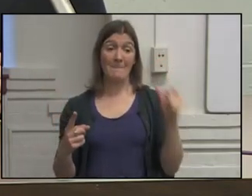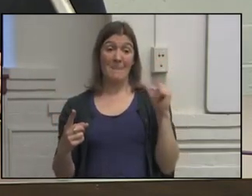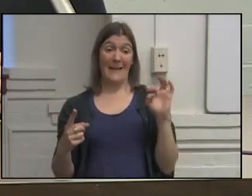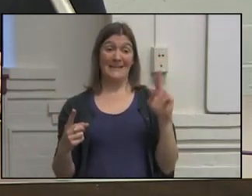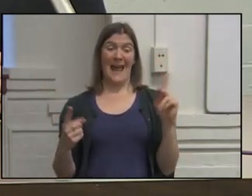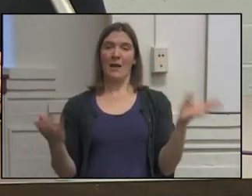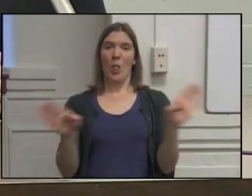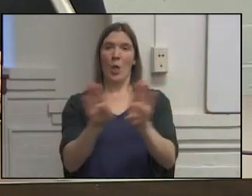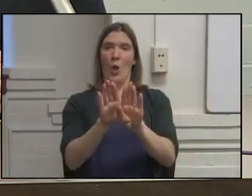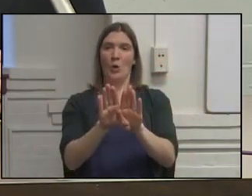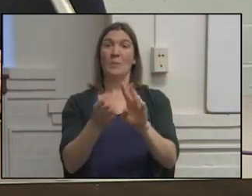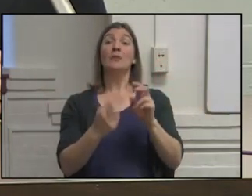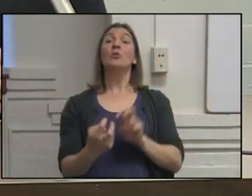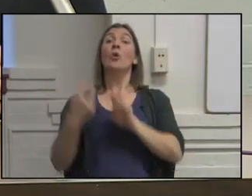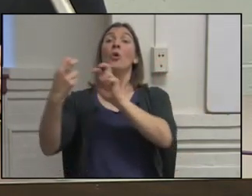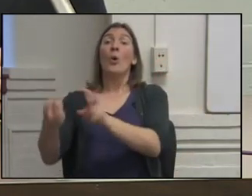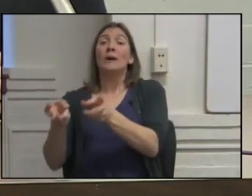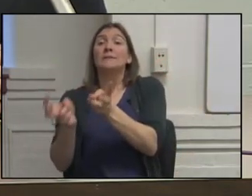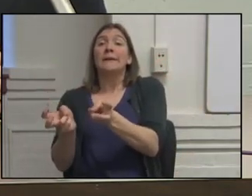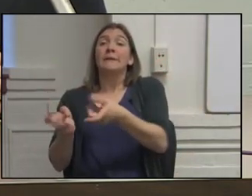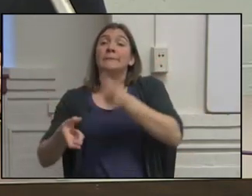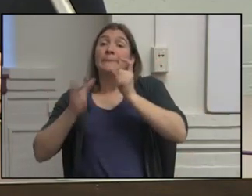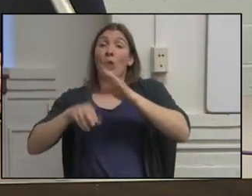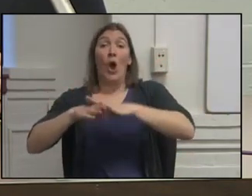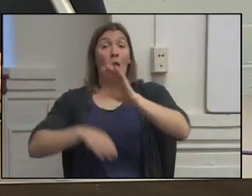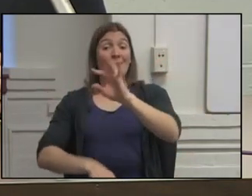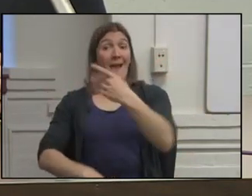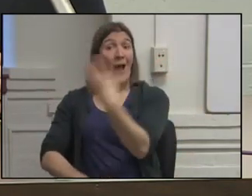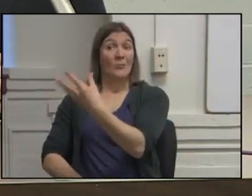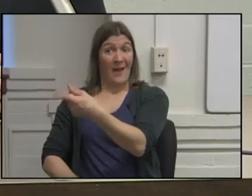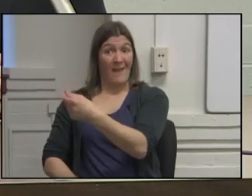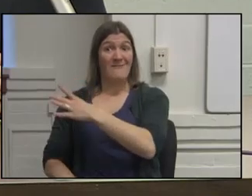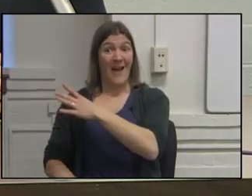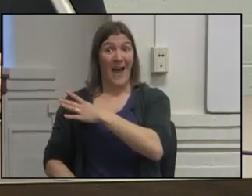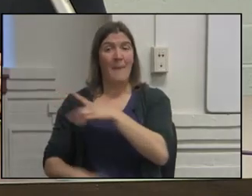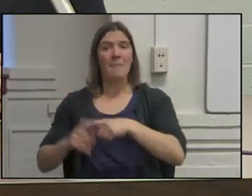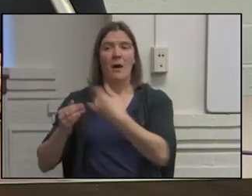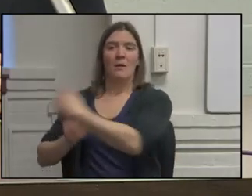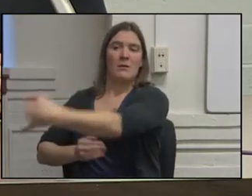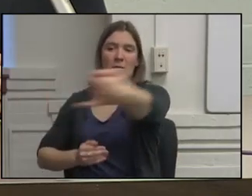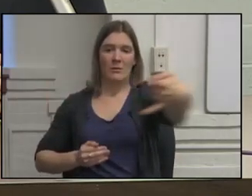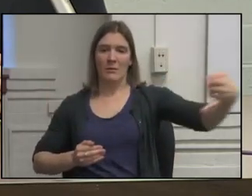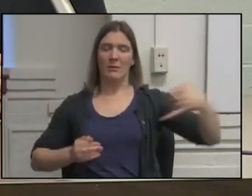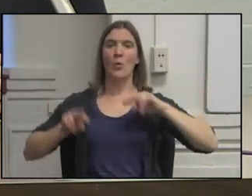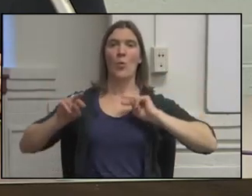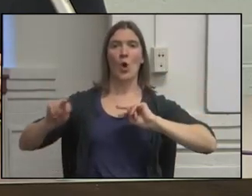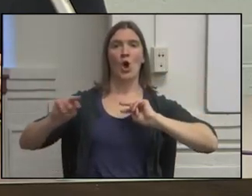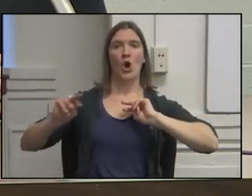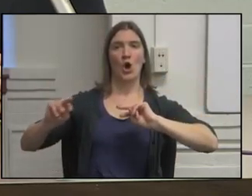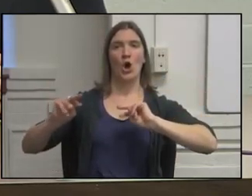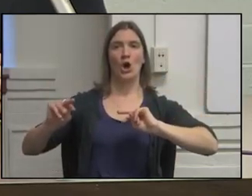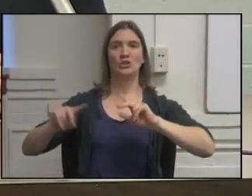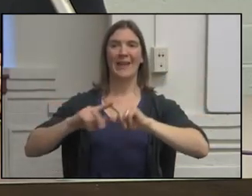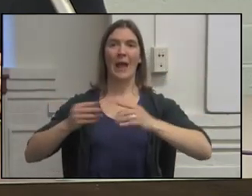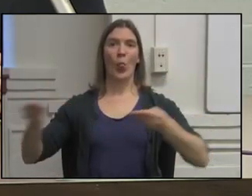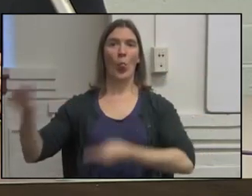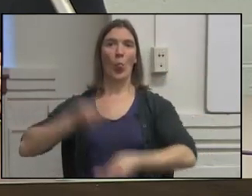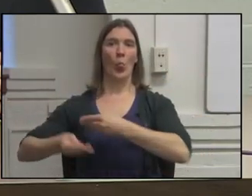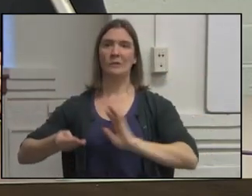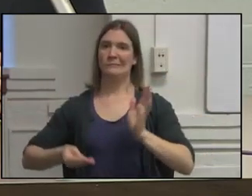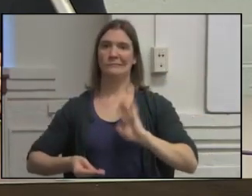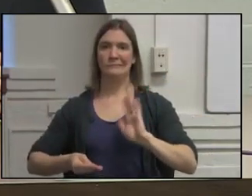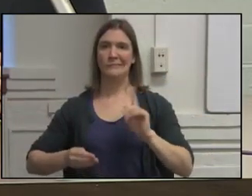deck, so people can go sit with people with cocktails on the deck. They're still in a supervised area, so